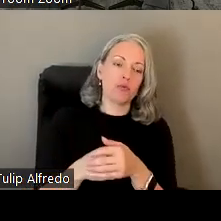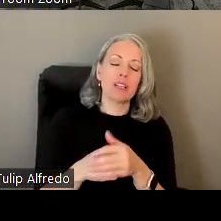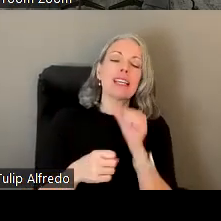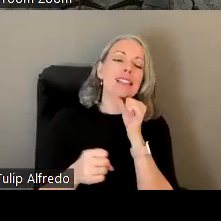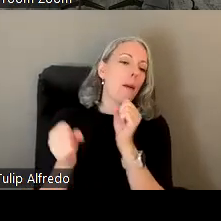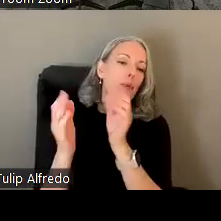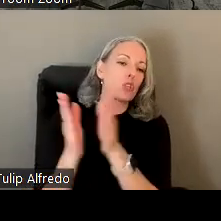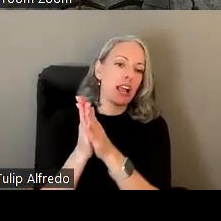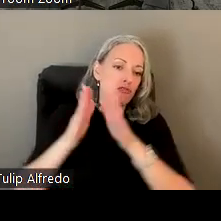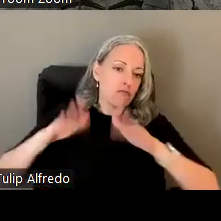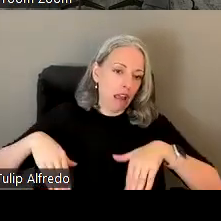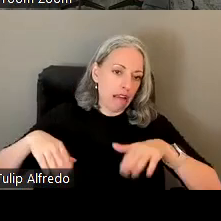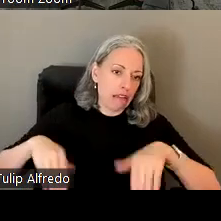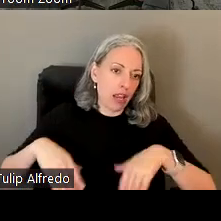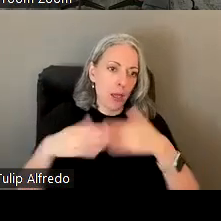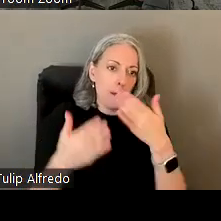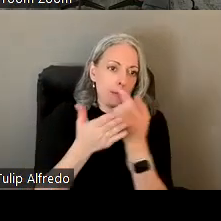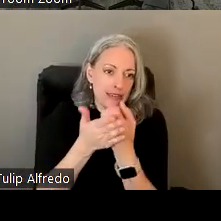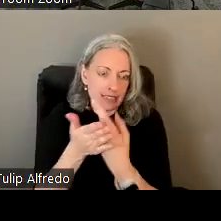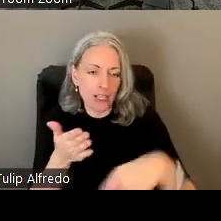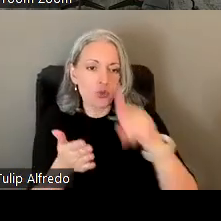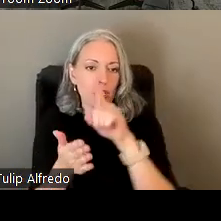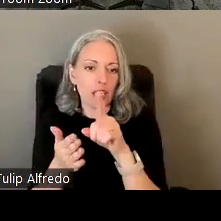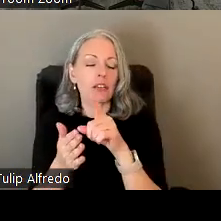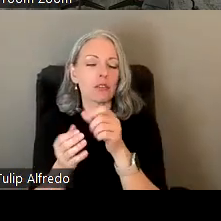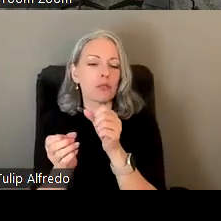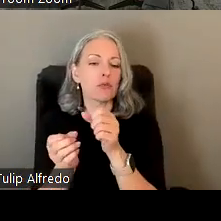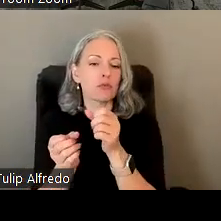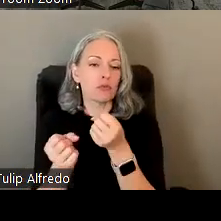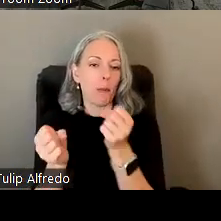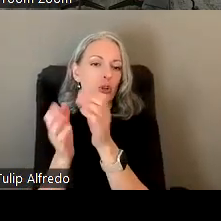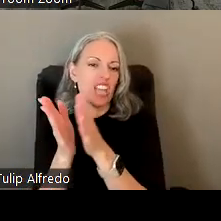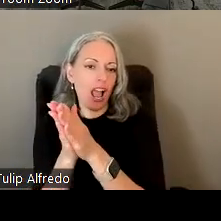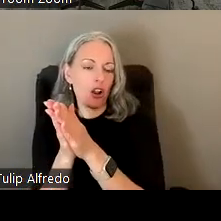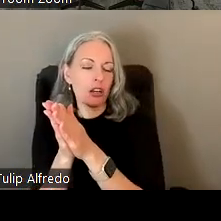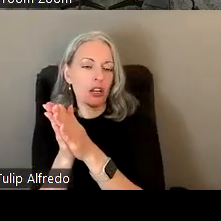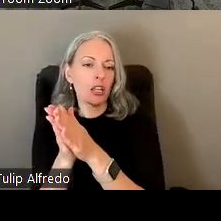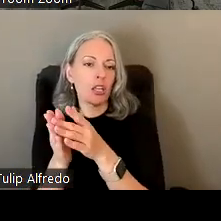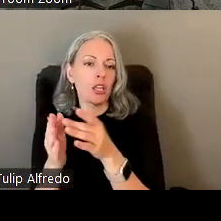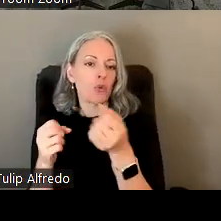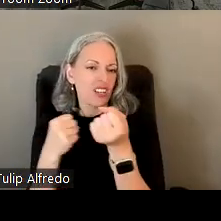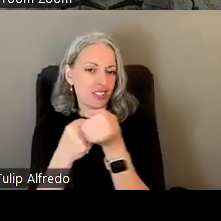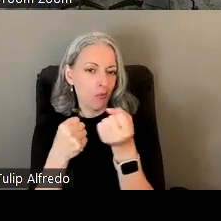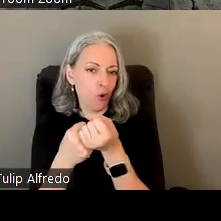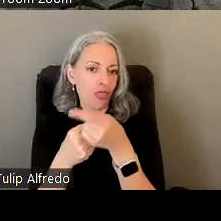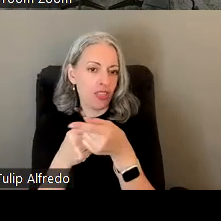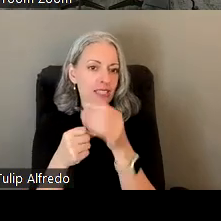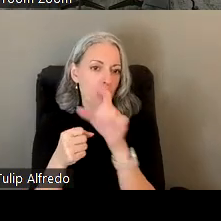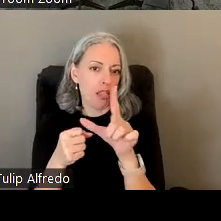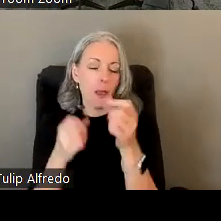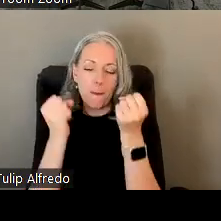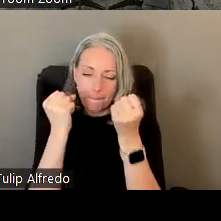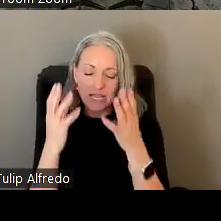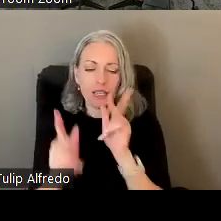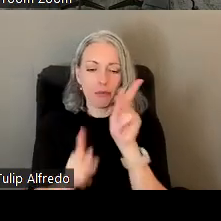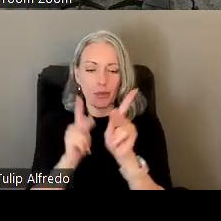should be in print probably next week. Our advocates advocated on this bill Tuesday during our advocacy day. Got a lot of great response to that. So